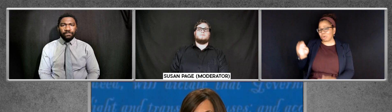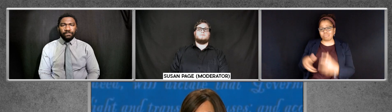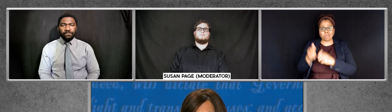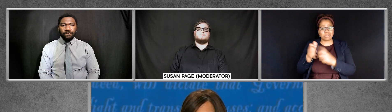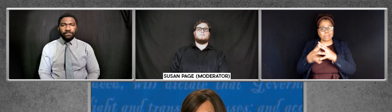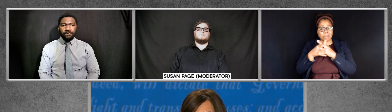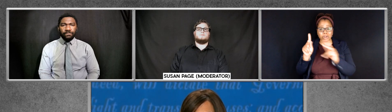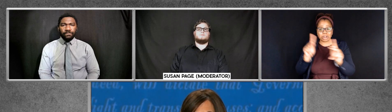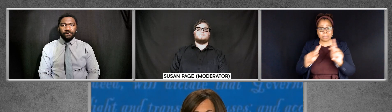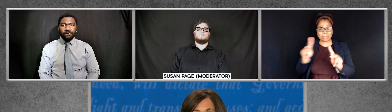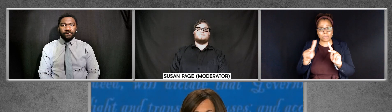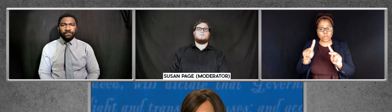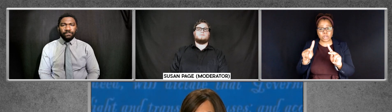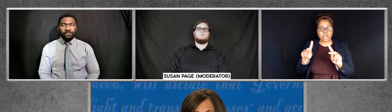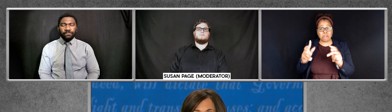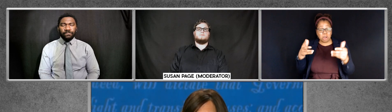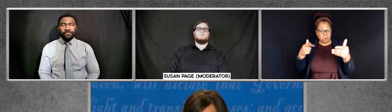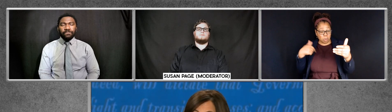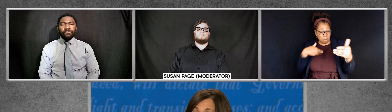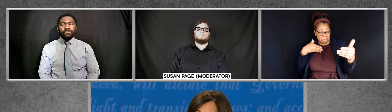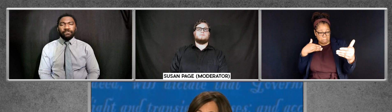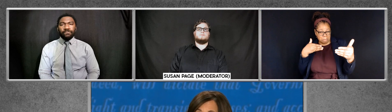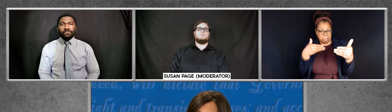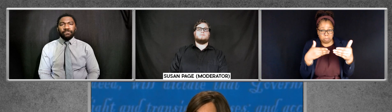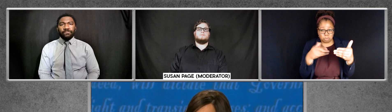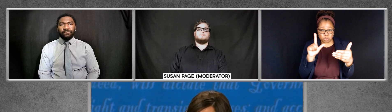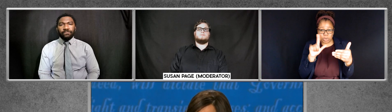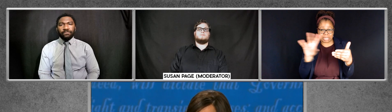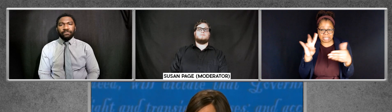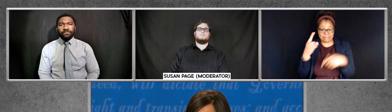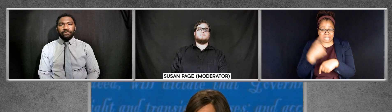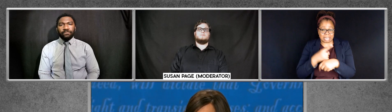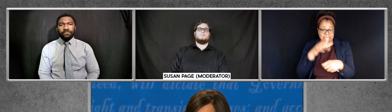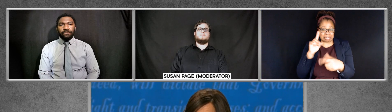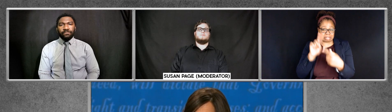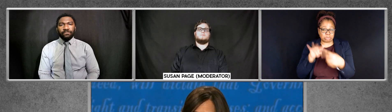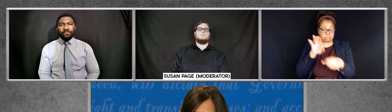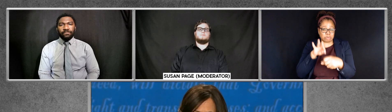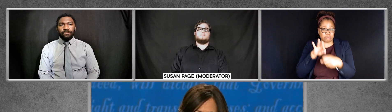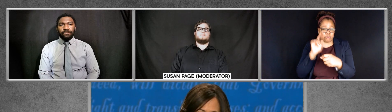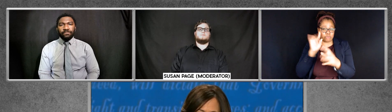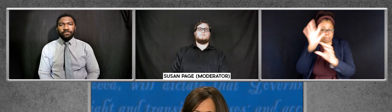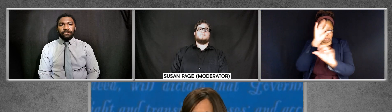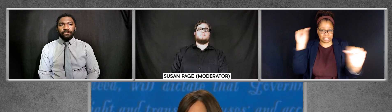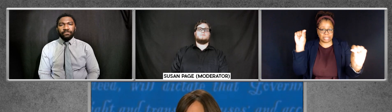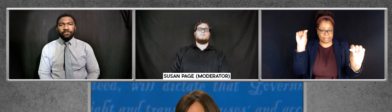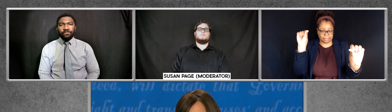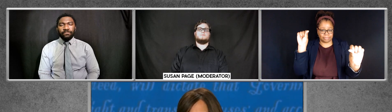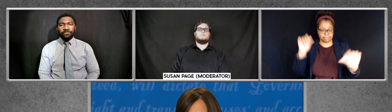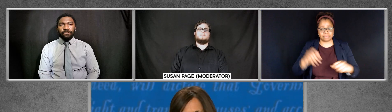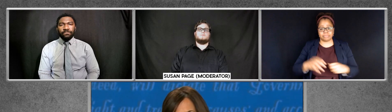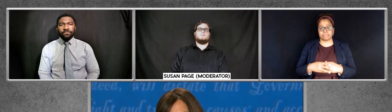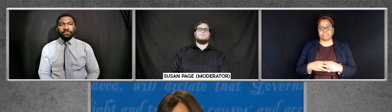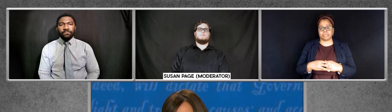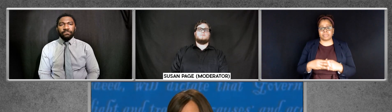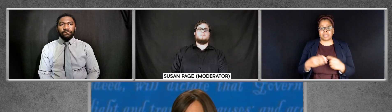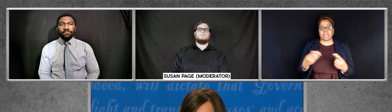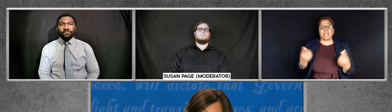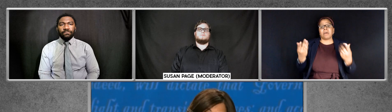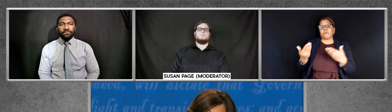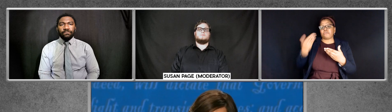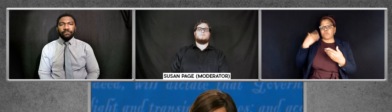27 days before the decision about who will be the next president of the United States. And, you know, before, when this conversation has come